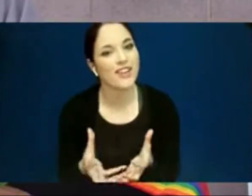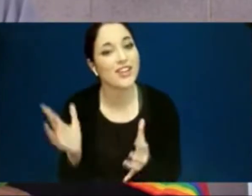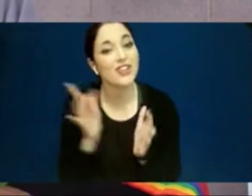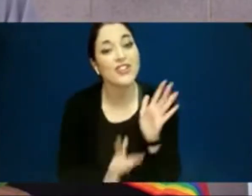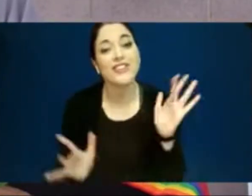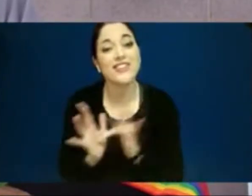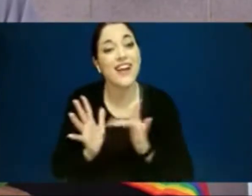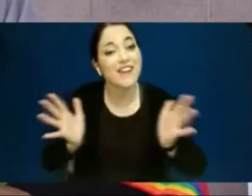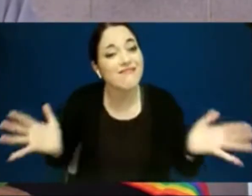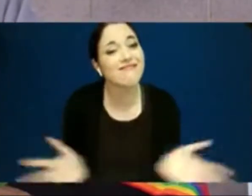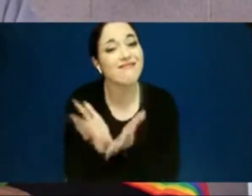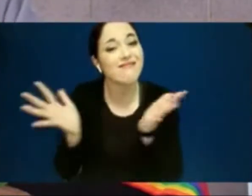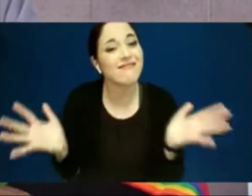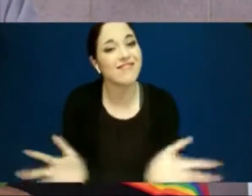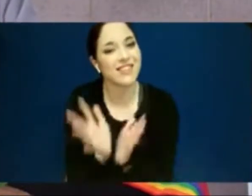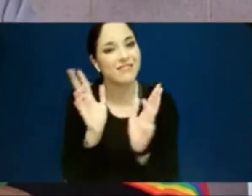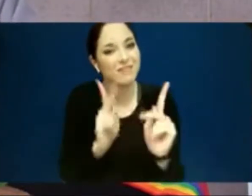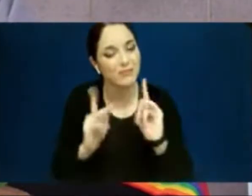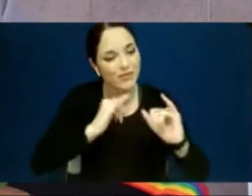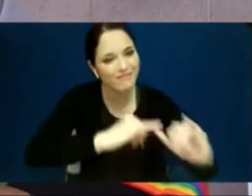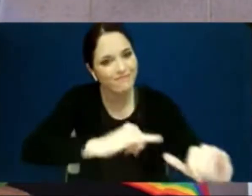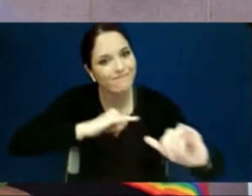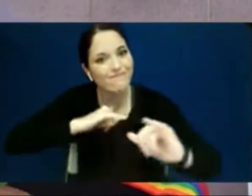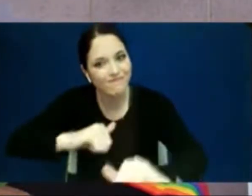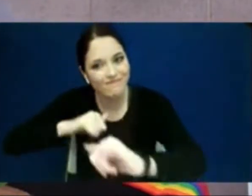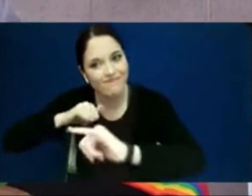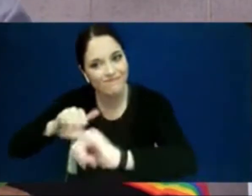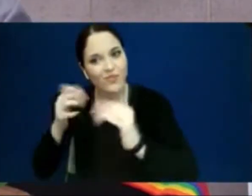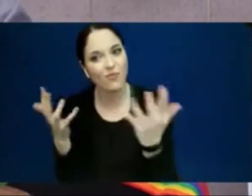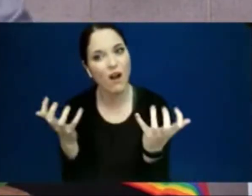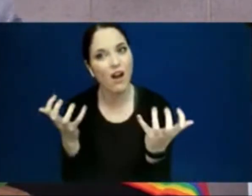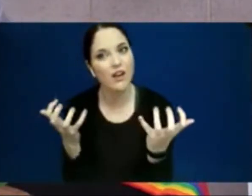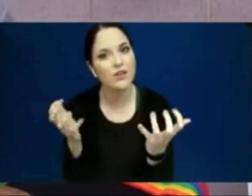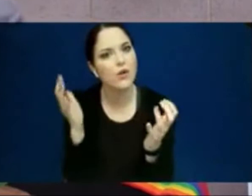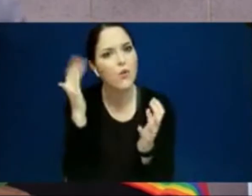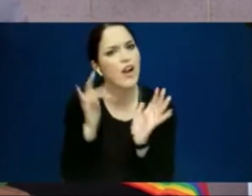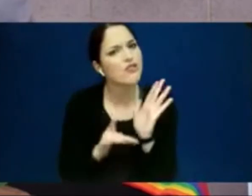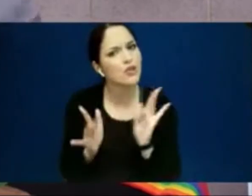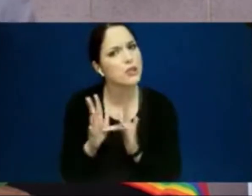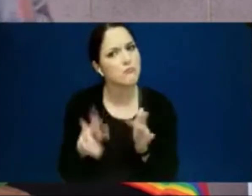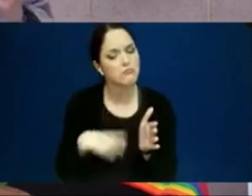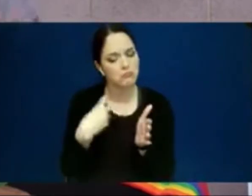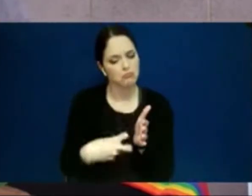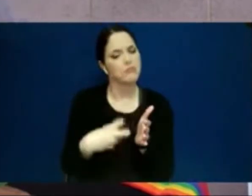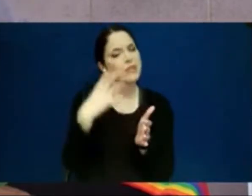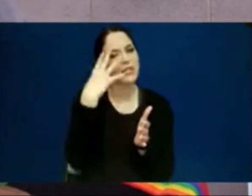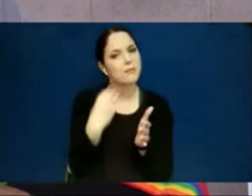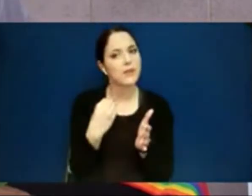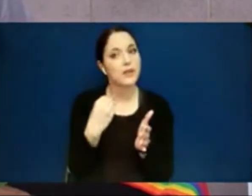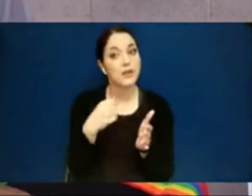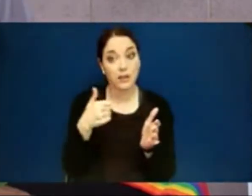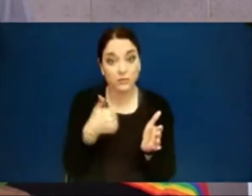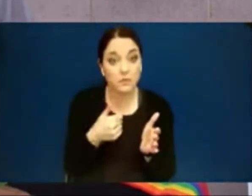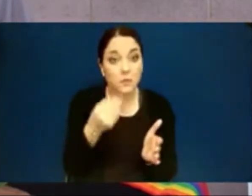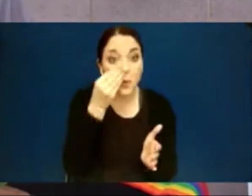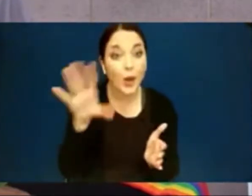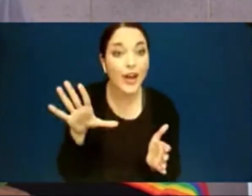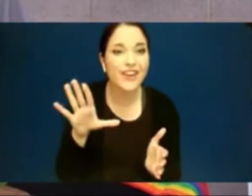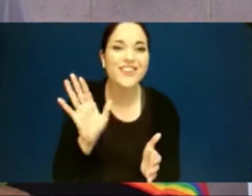to do likewise. So why is Jesus sleeping? Not because he doesn't care, because he's been caring so